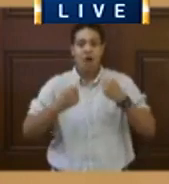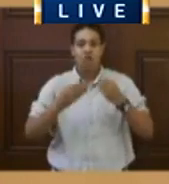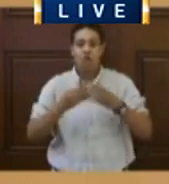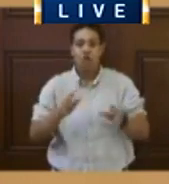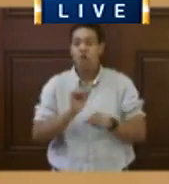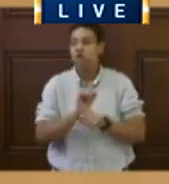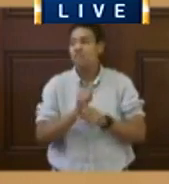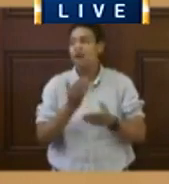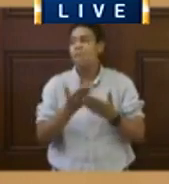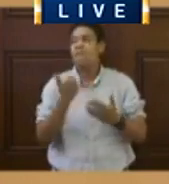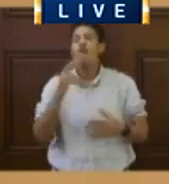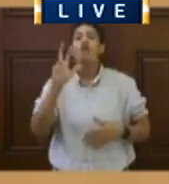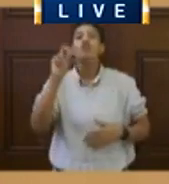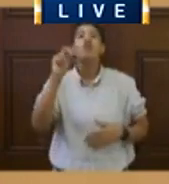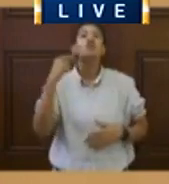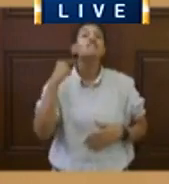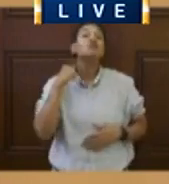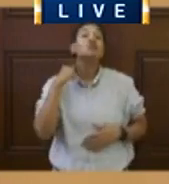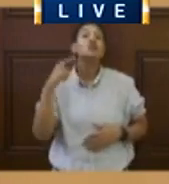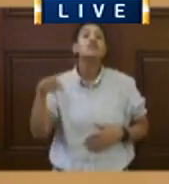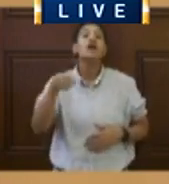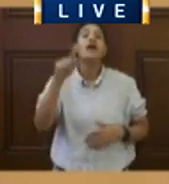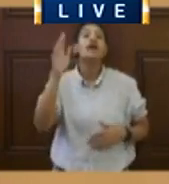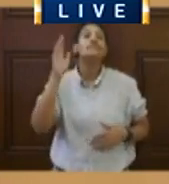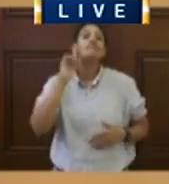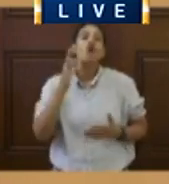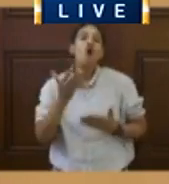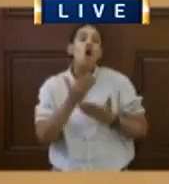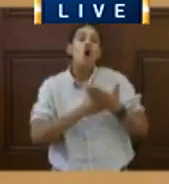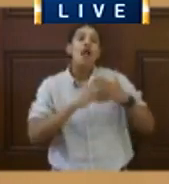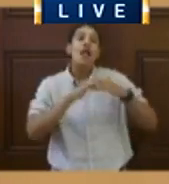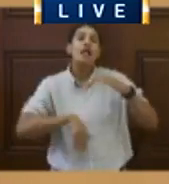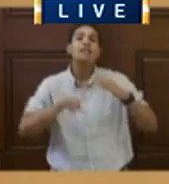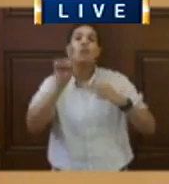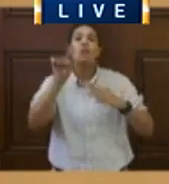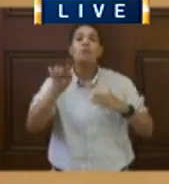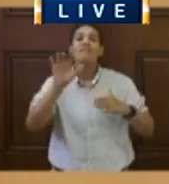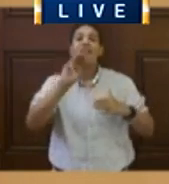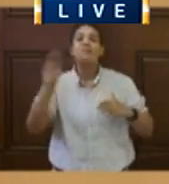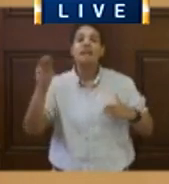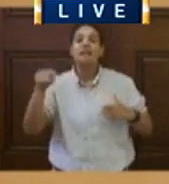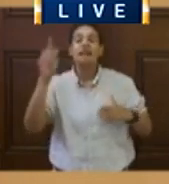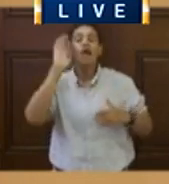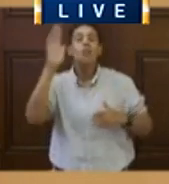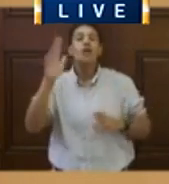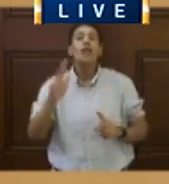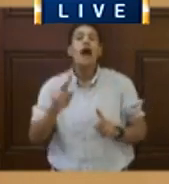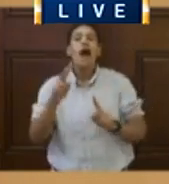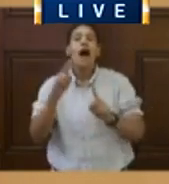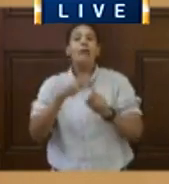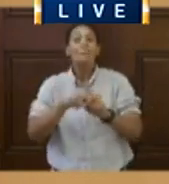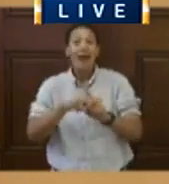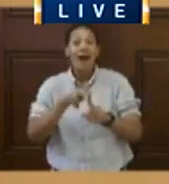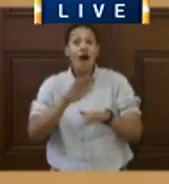June, they will be able to, and they earn less than 1.5 million, they will be able to apply